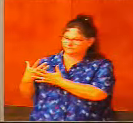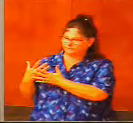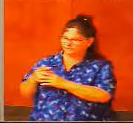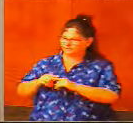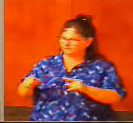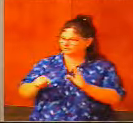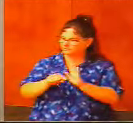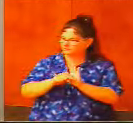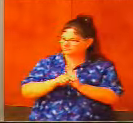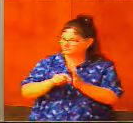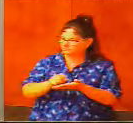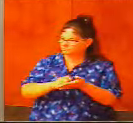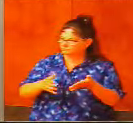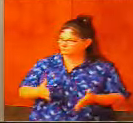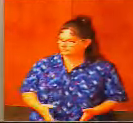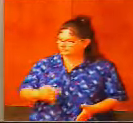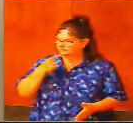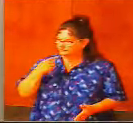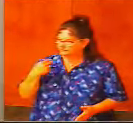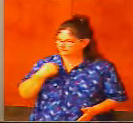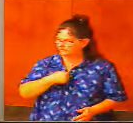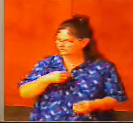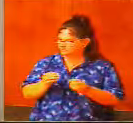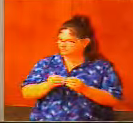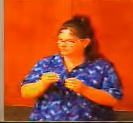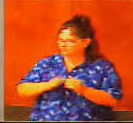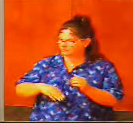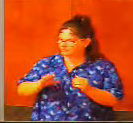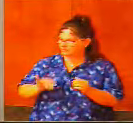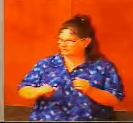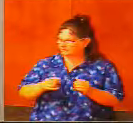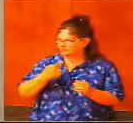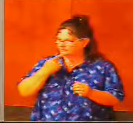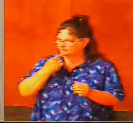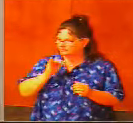But the gospel writers tell us even more than that. They tell us